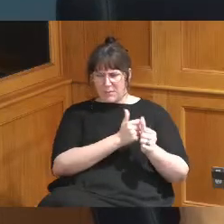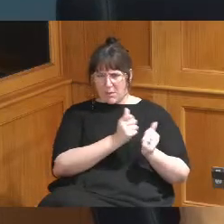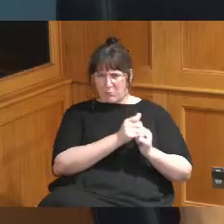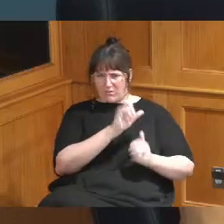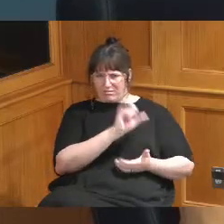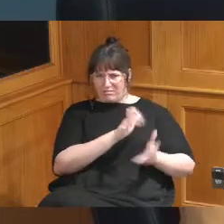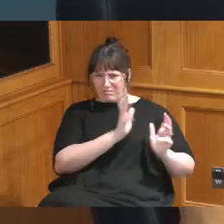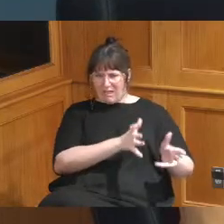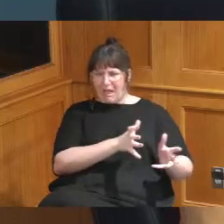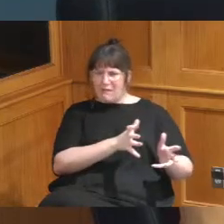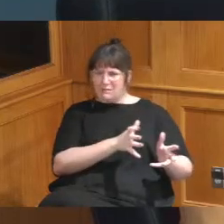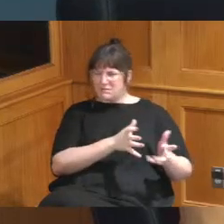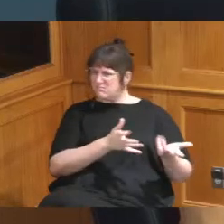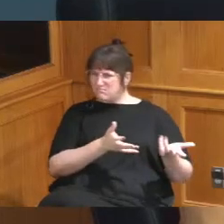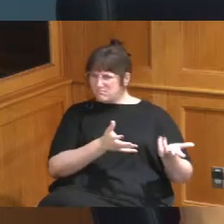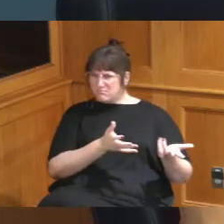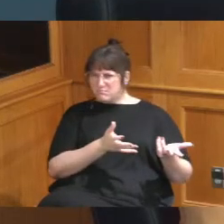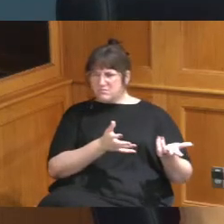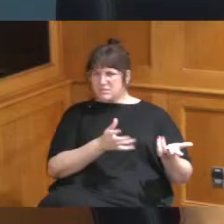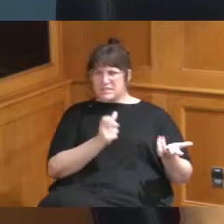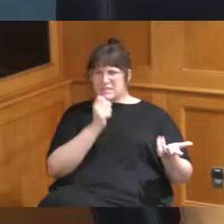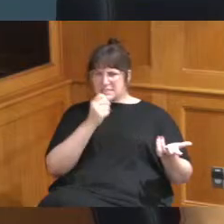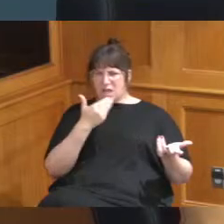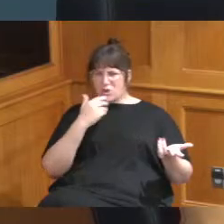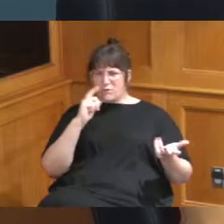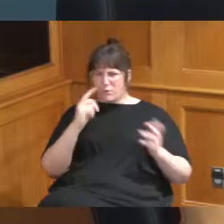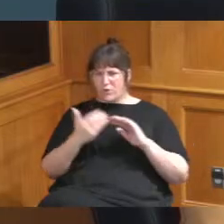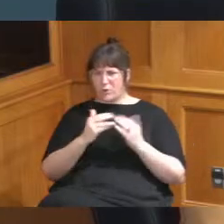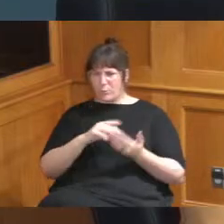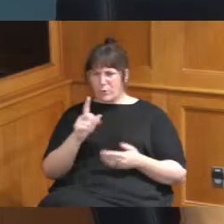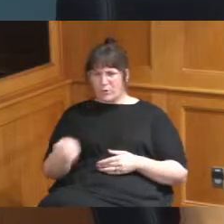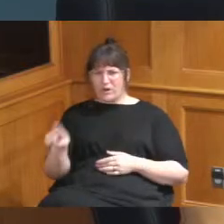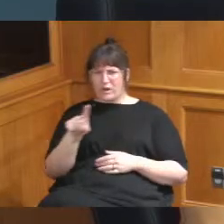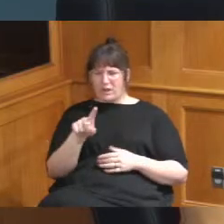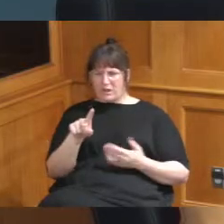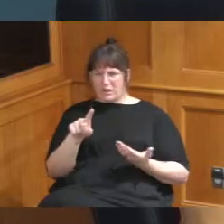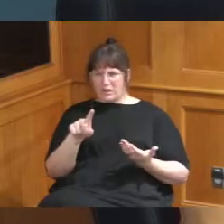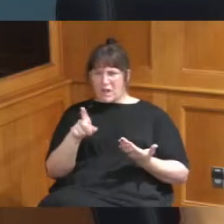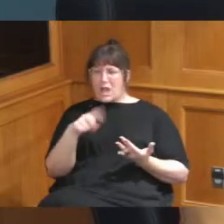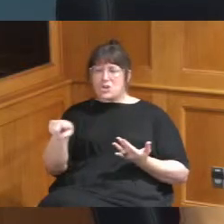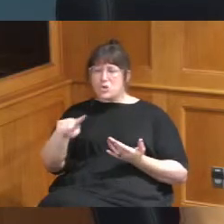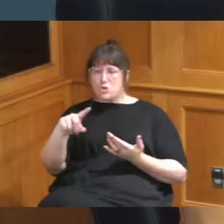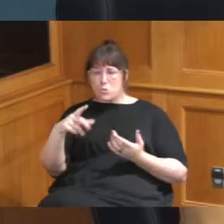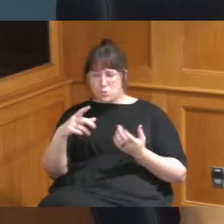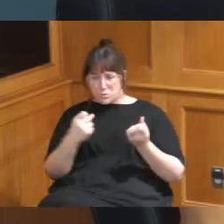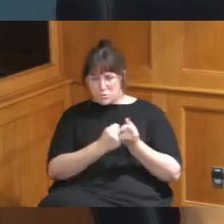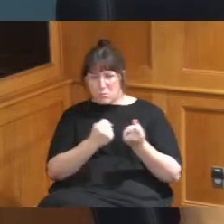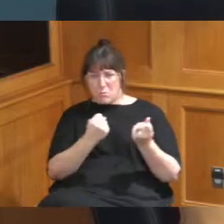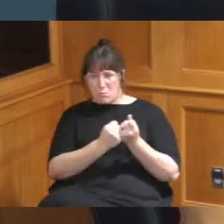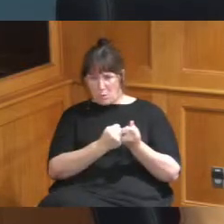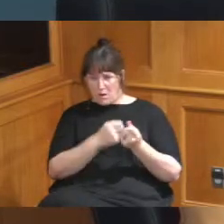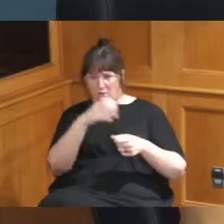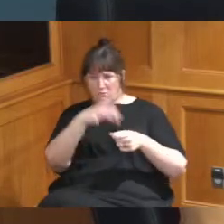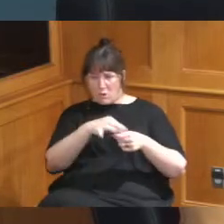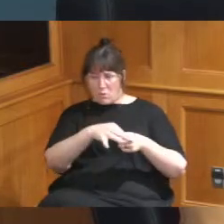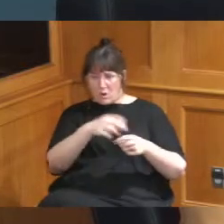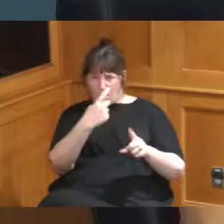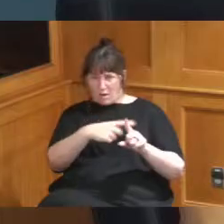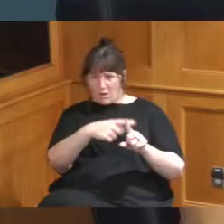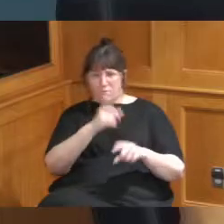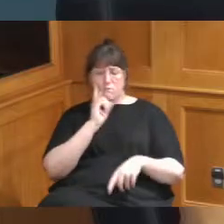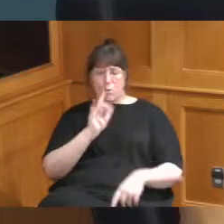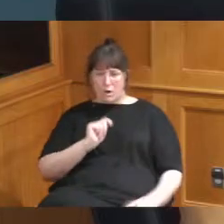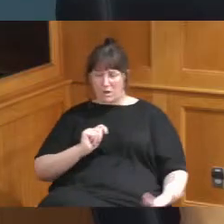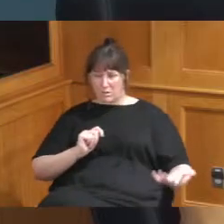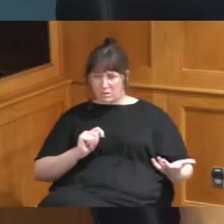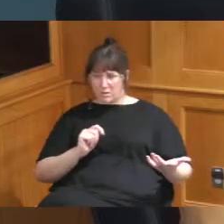teams playing in these two assets? That's not good for this community. And this community voted in favor of it many years ago. And so we